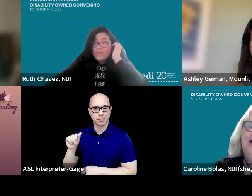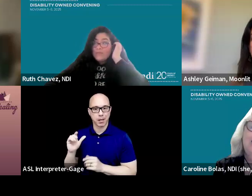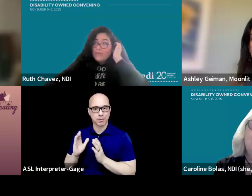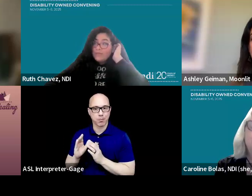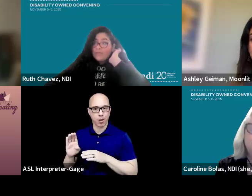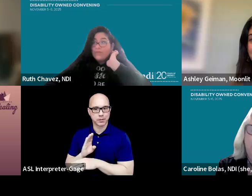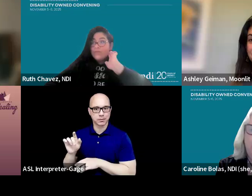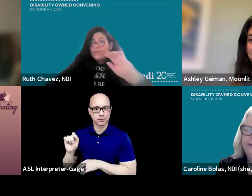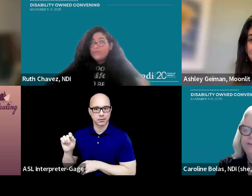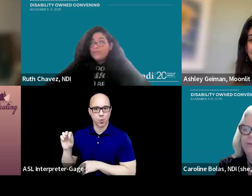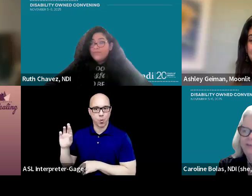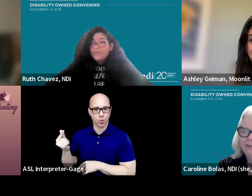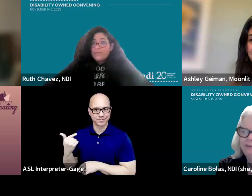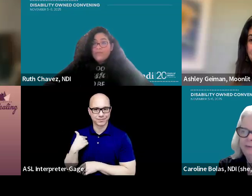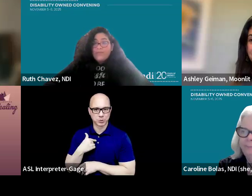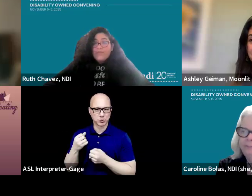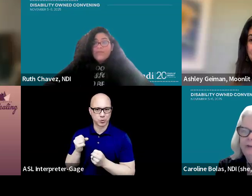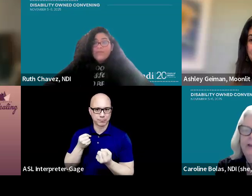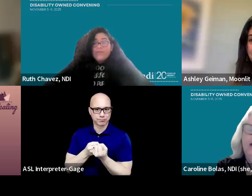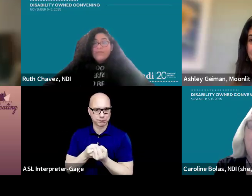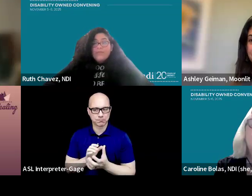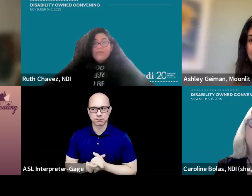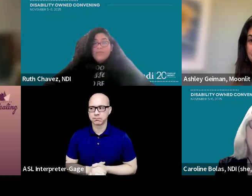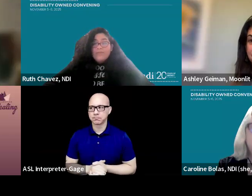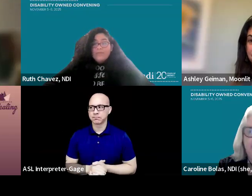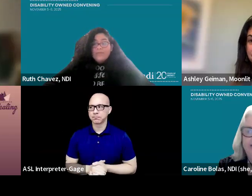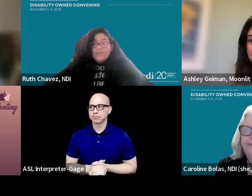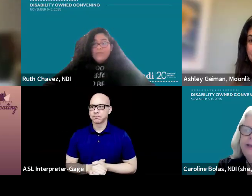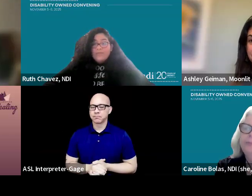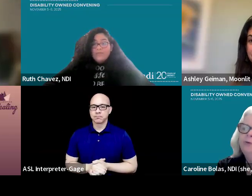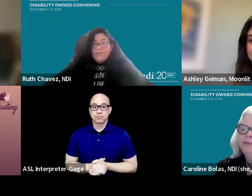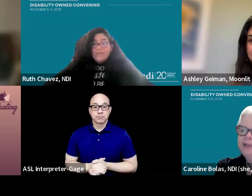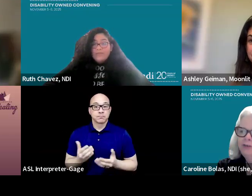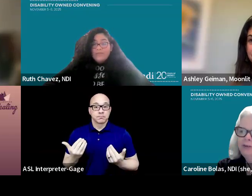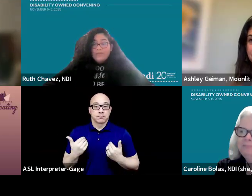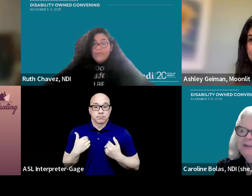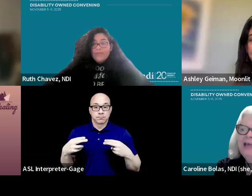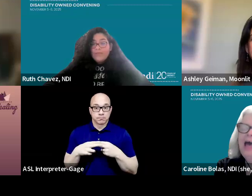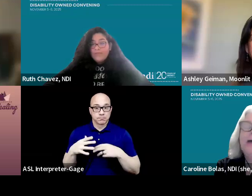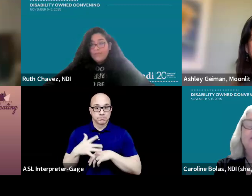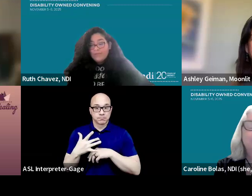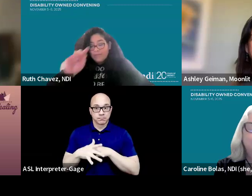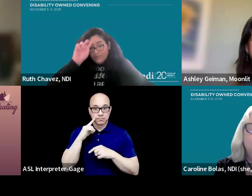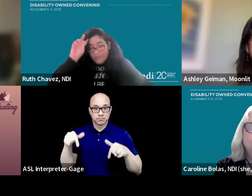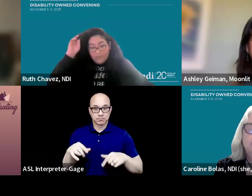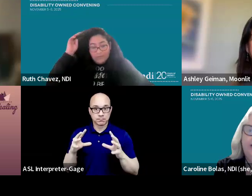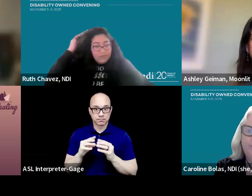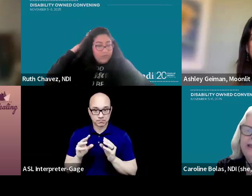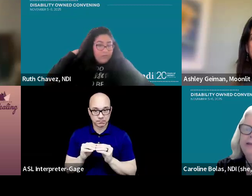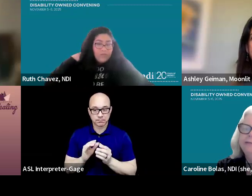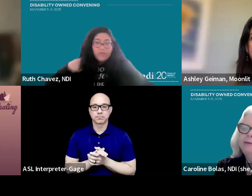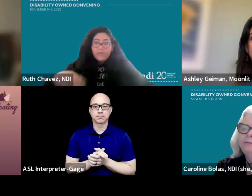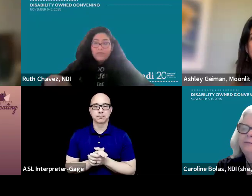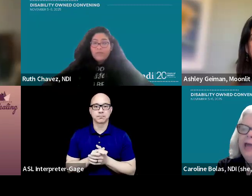info@disabilitysmallbusiness.org, and we'll try our best to assist. There are slides available for this session. There's also a